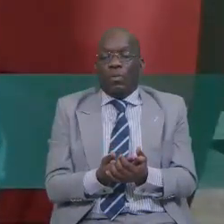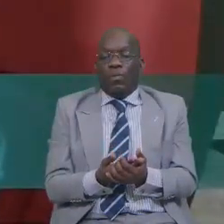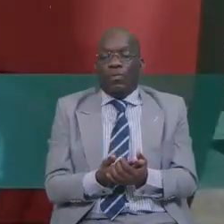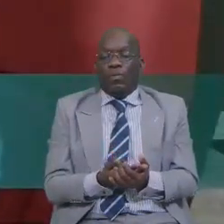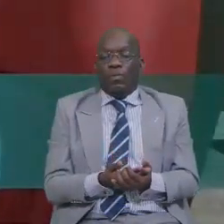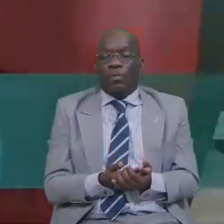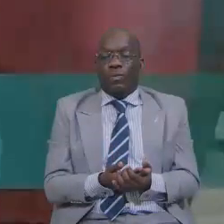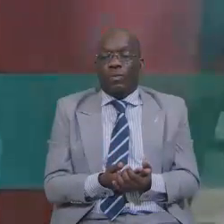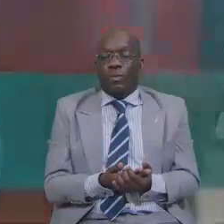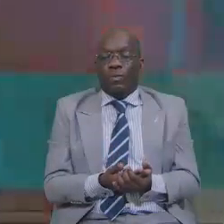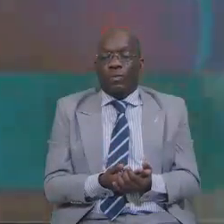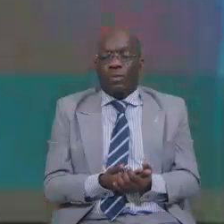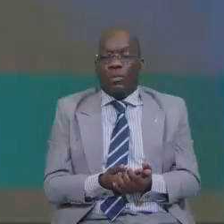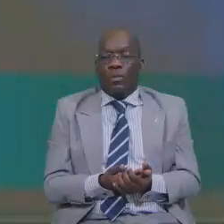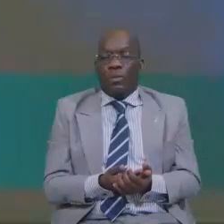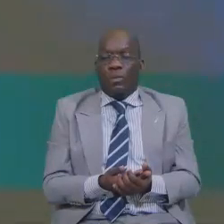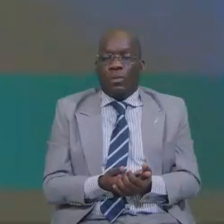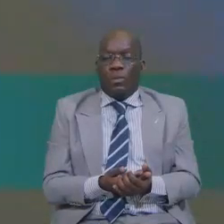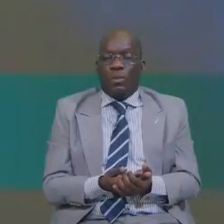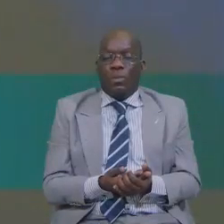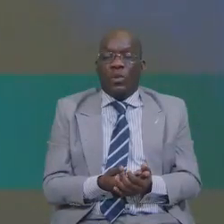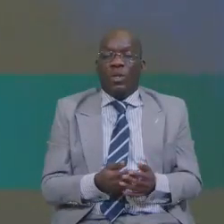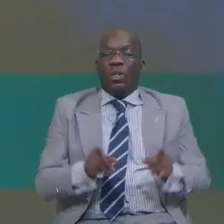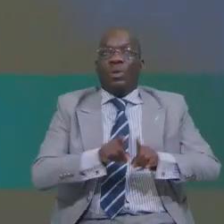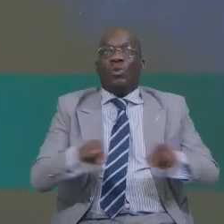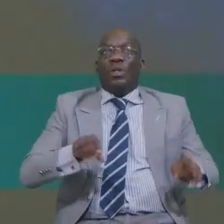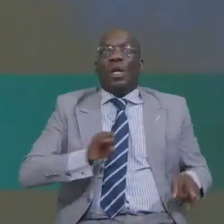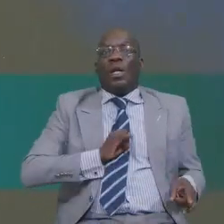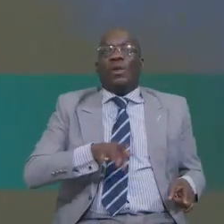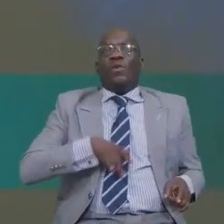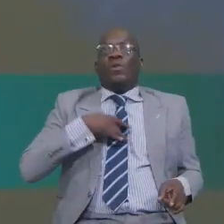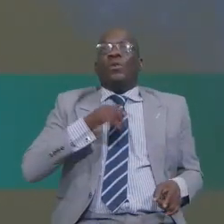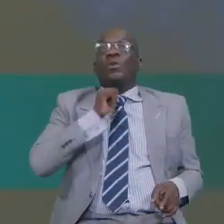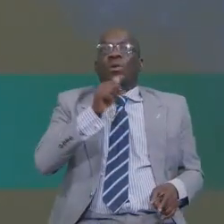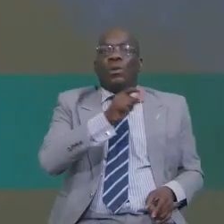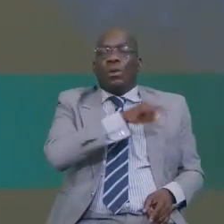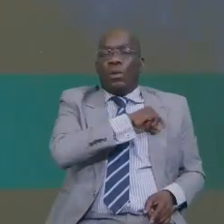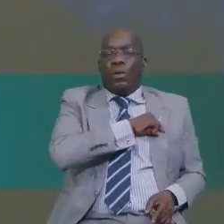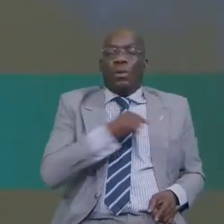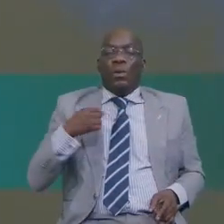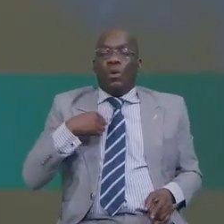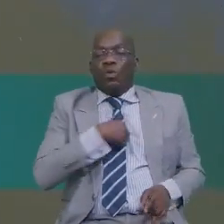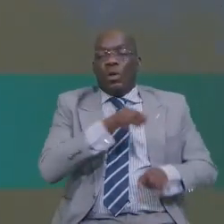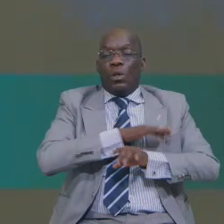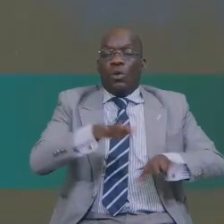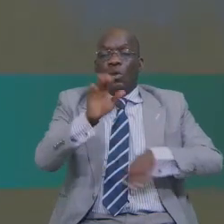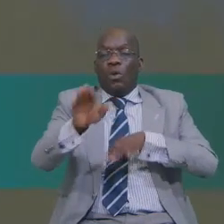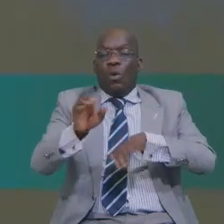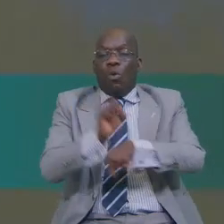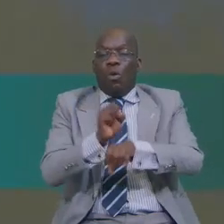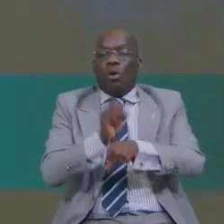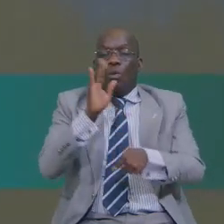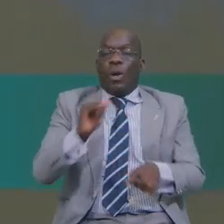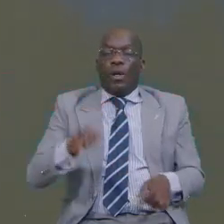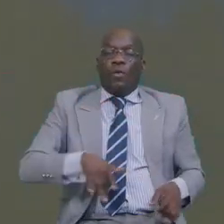But I feel unqualified. We don't walk by feeling, we walk by